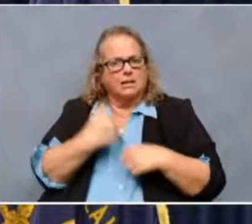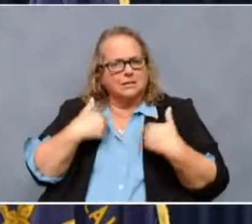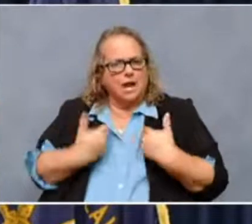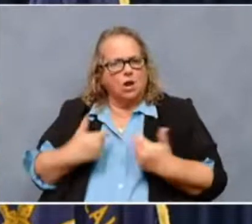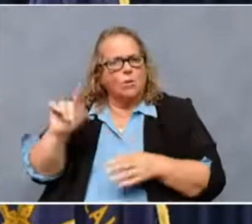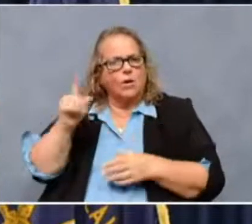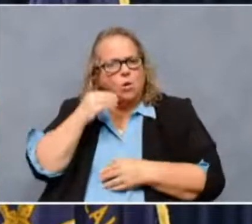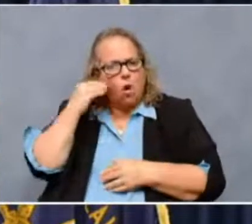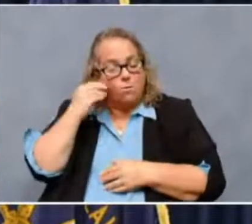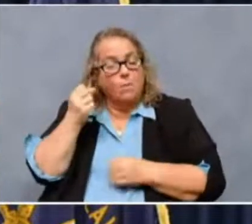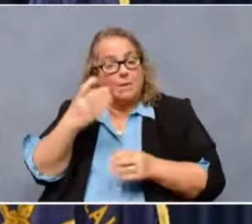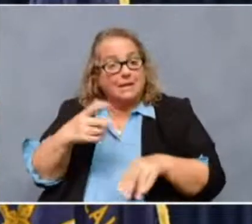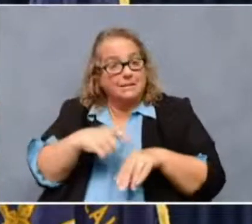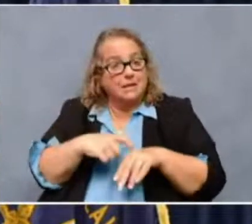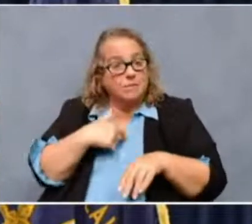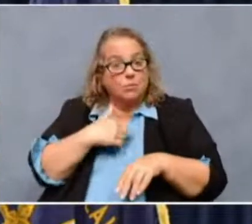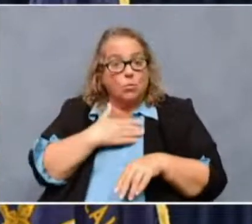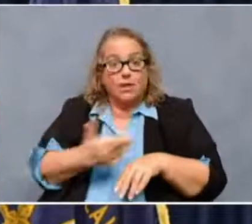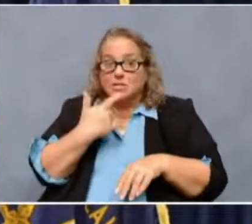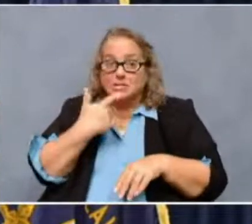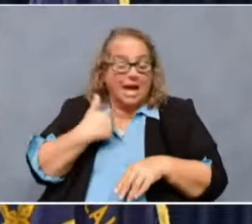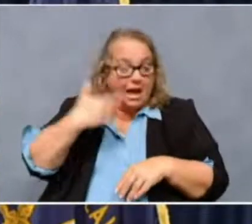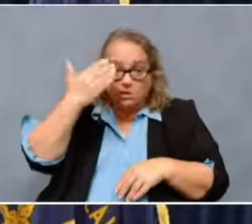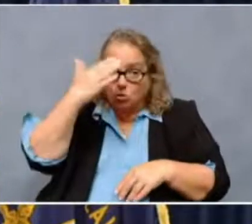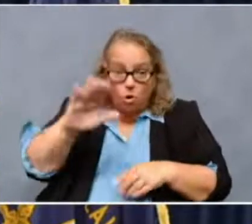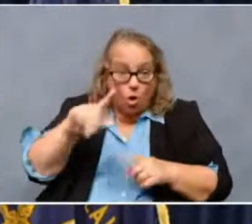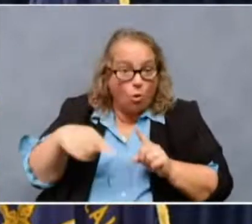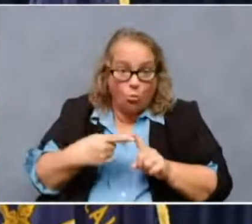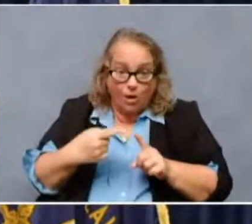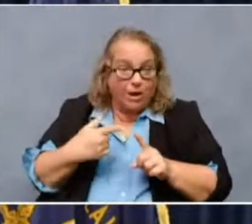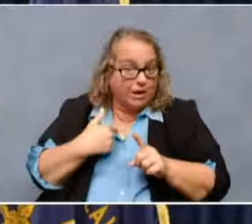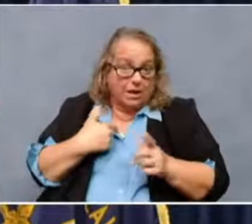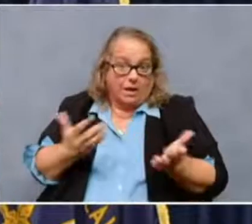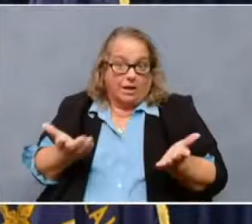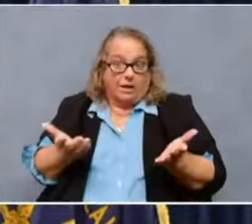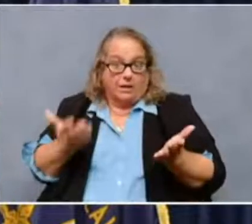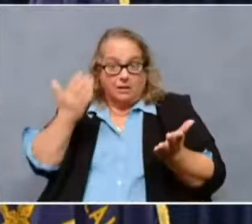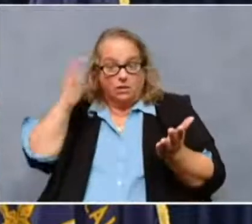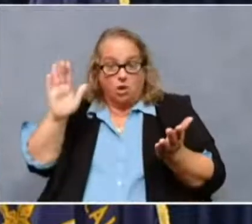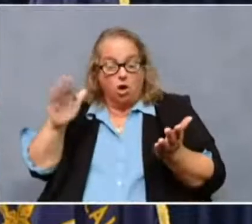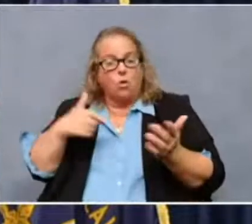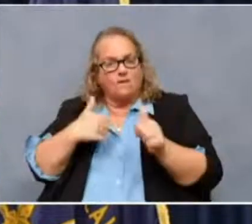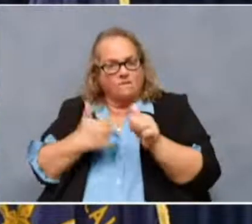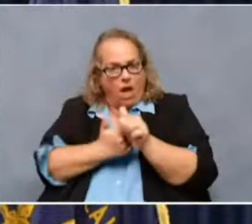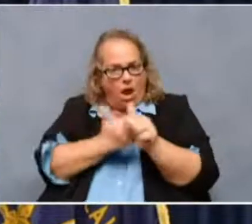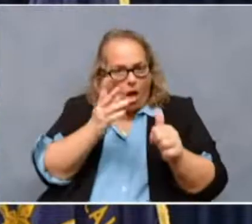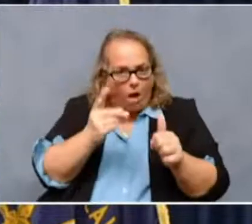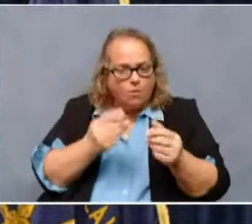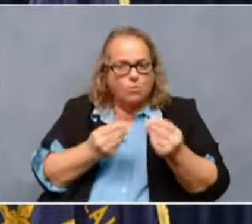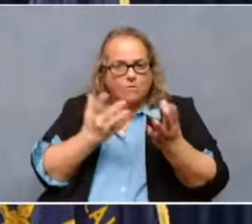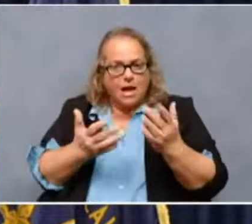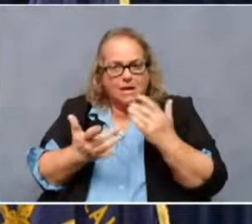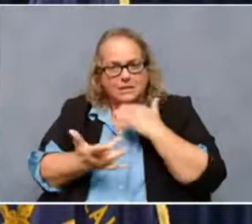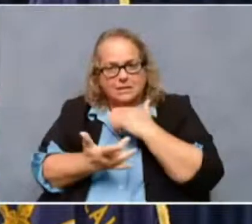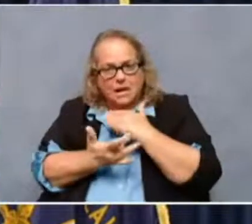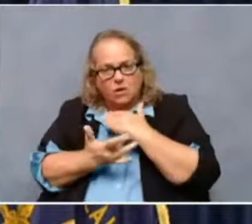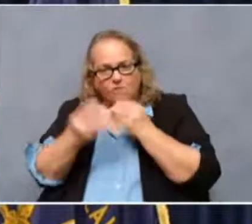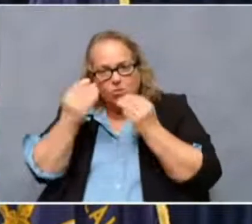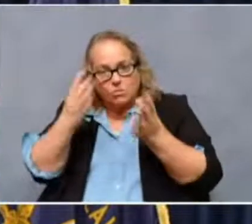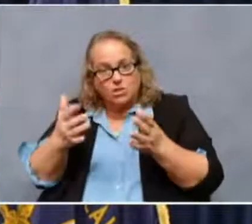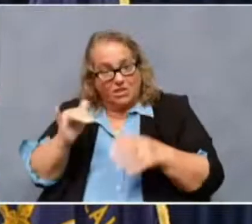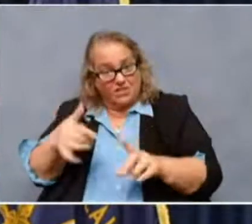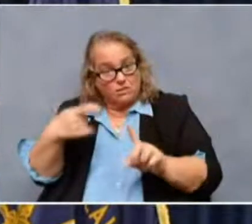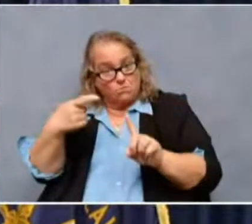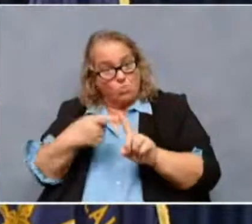say I don't know when I have. We followed up and provided technical information. I think at this point, I've done more hours of